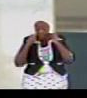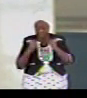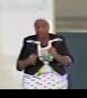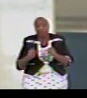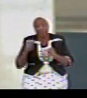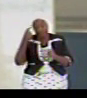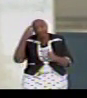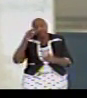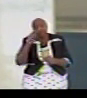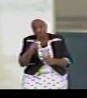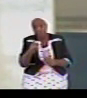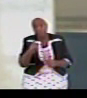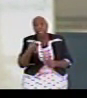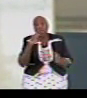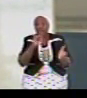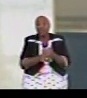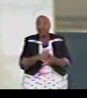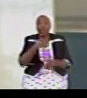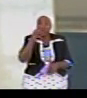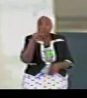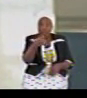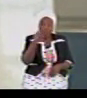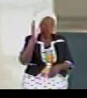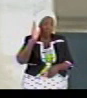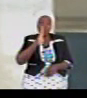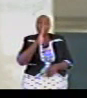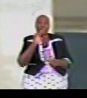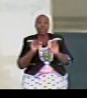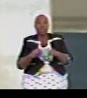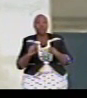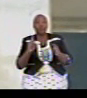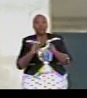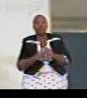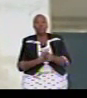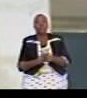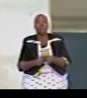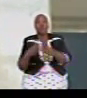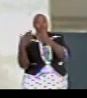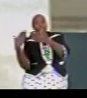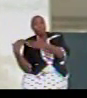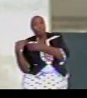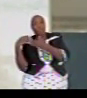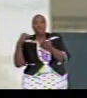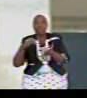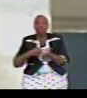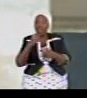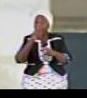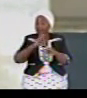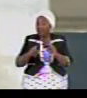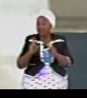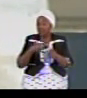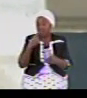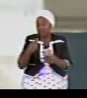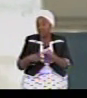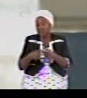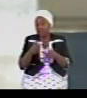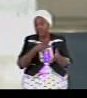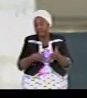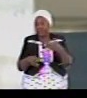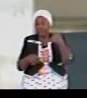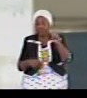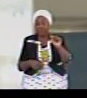you, that you will be able to bear it. But then verse